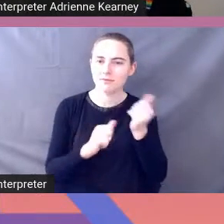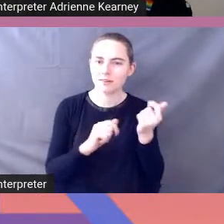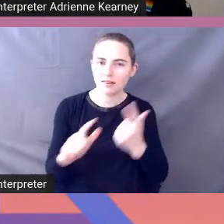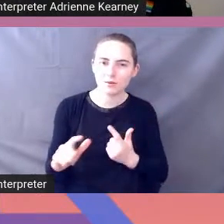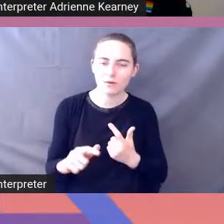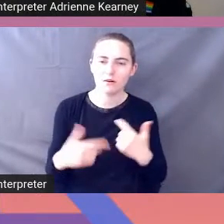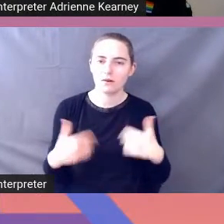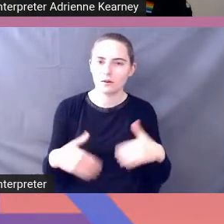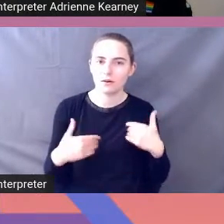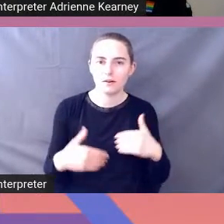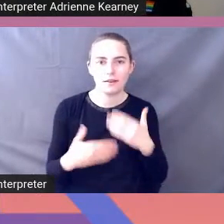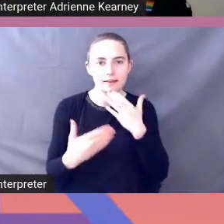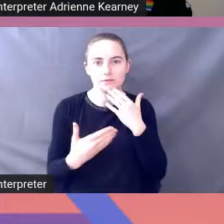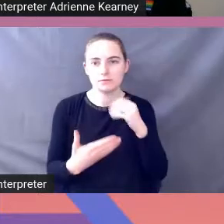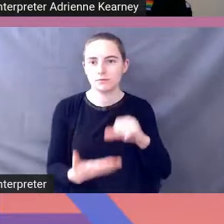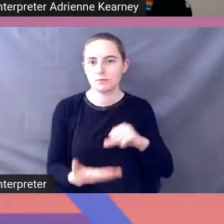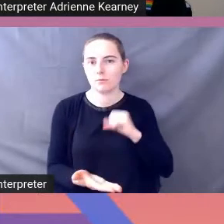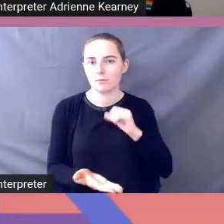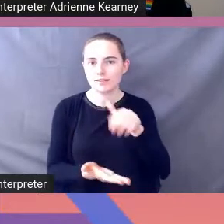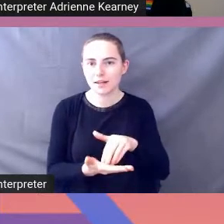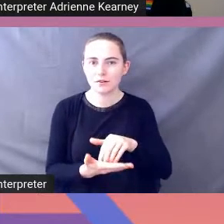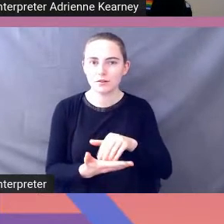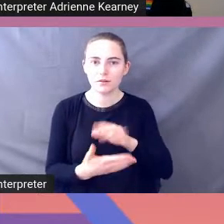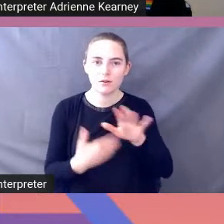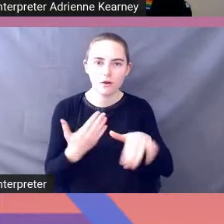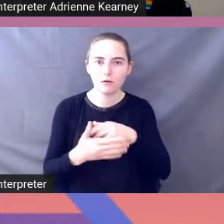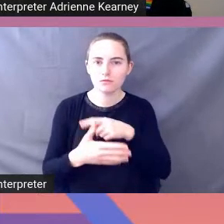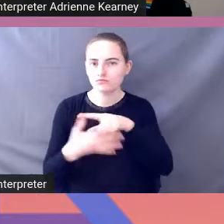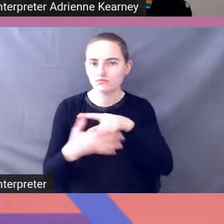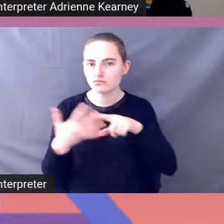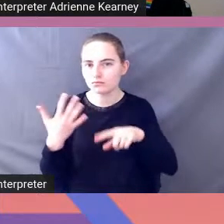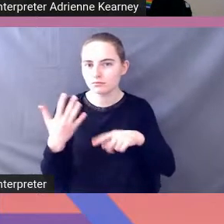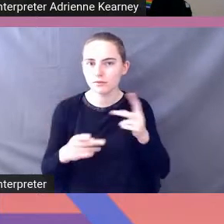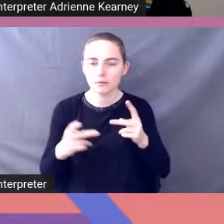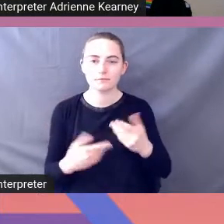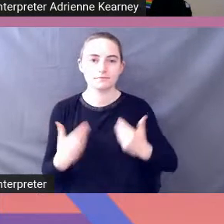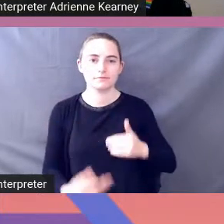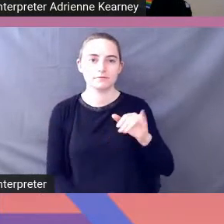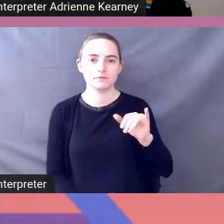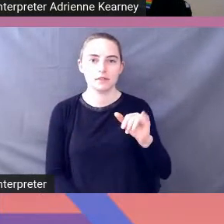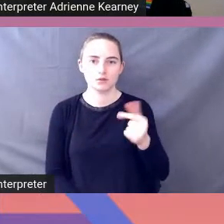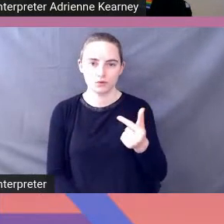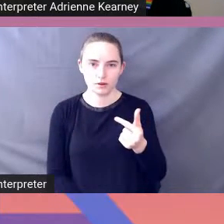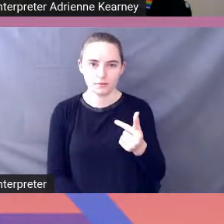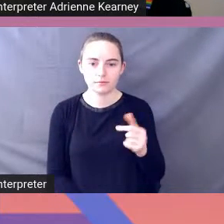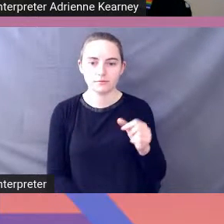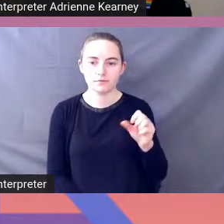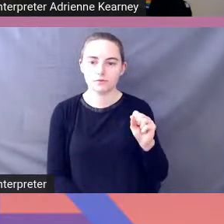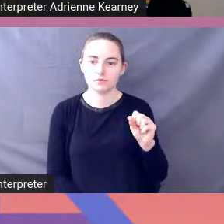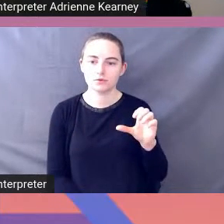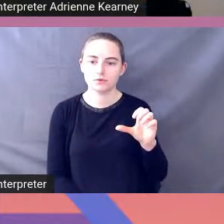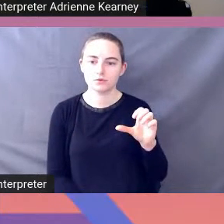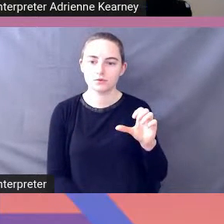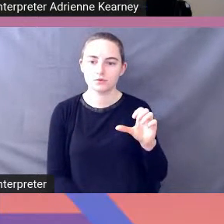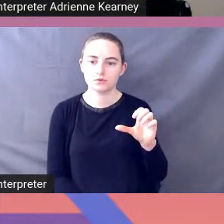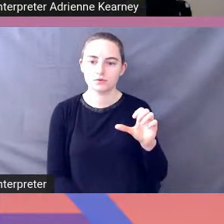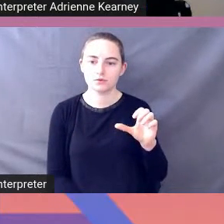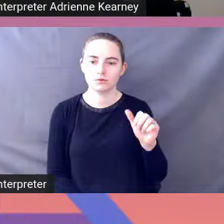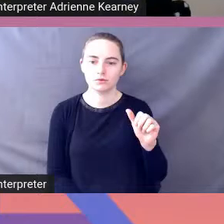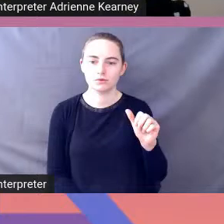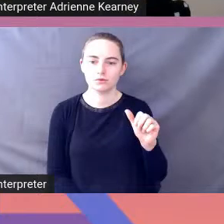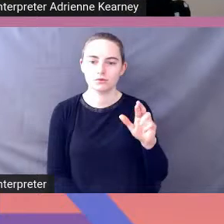to the prize winner. I love the prize winner. And my Instagram is Scrap Ghost. You can follow me there for my weird visual art